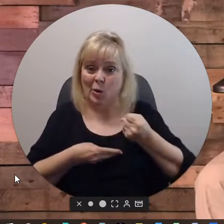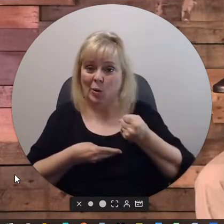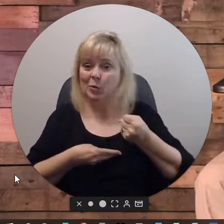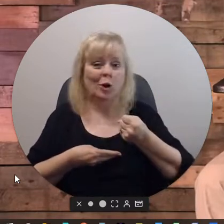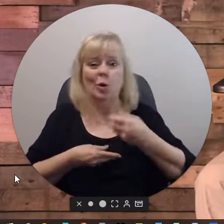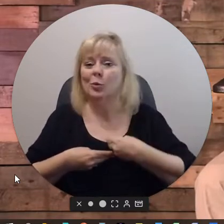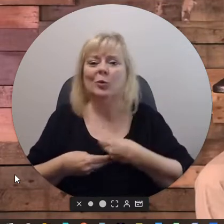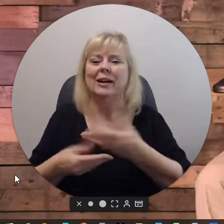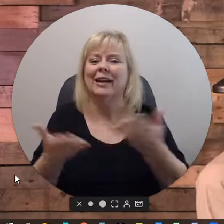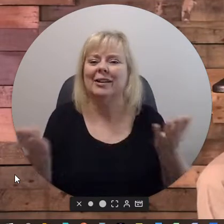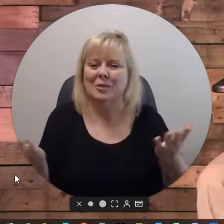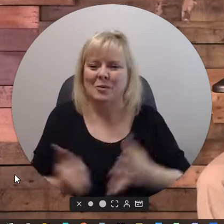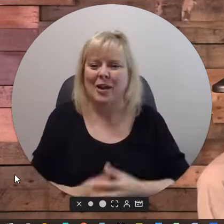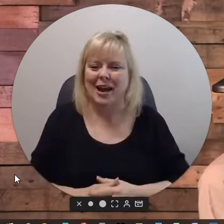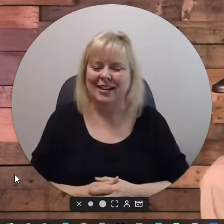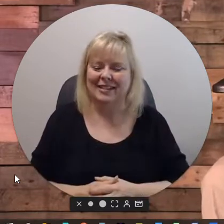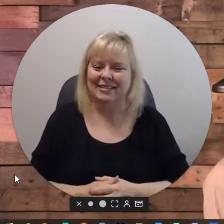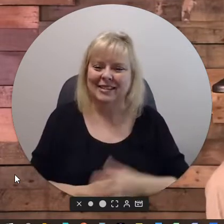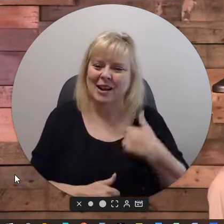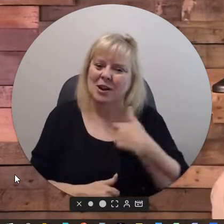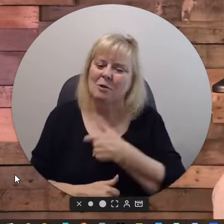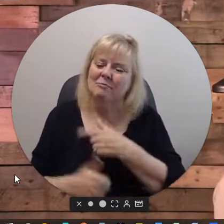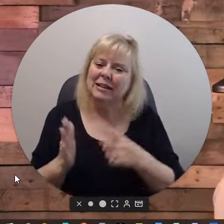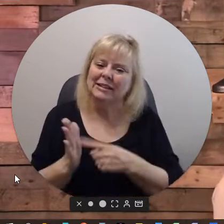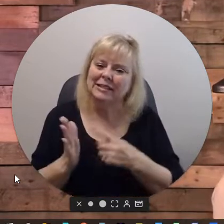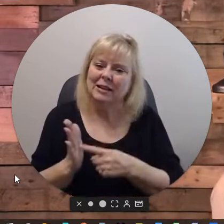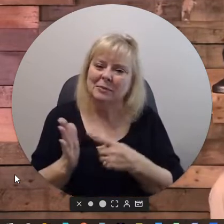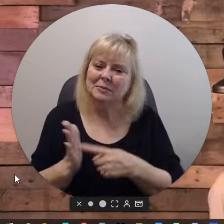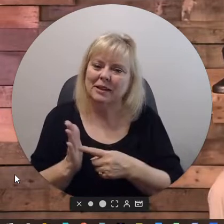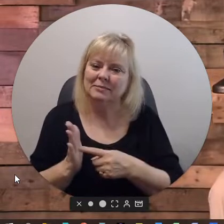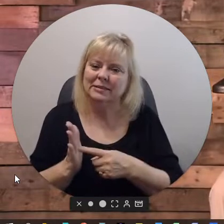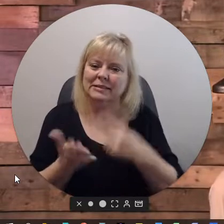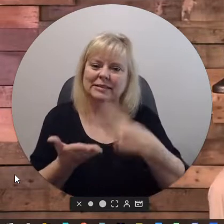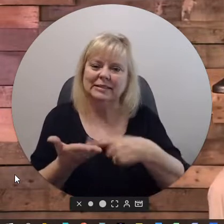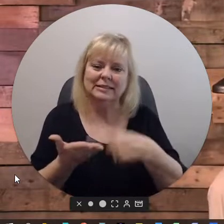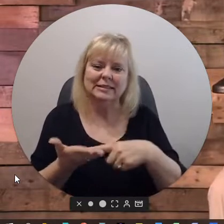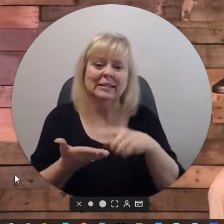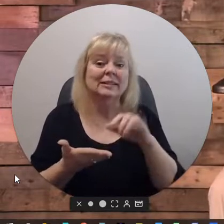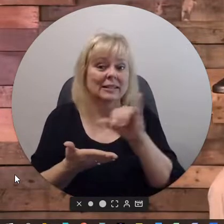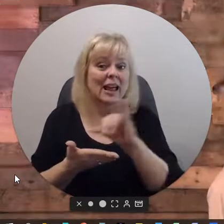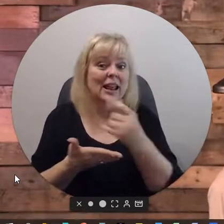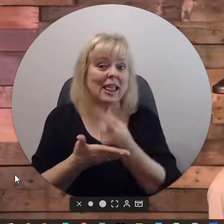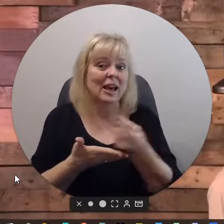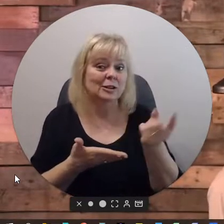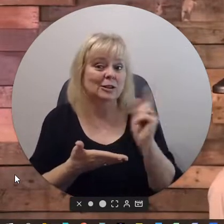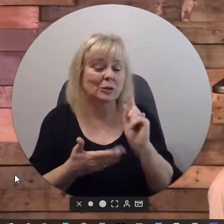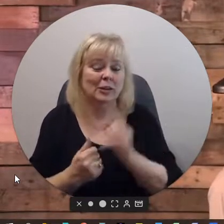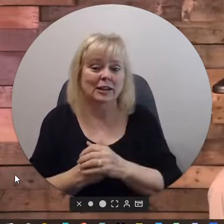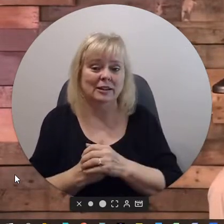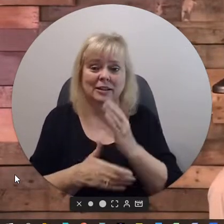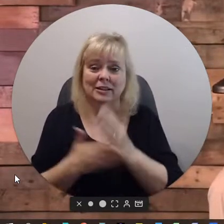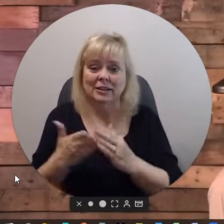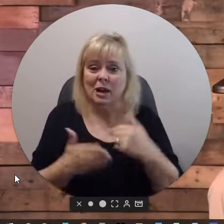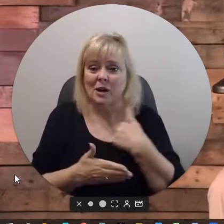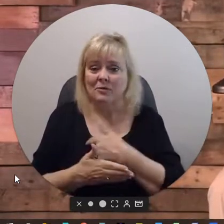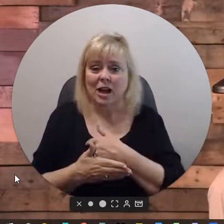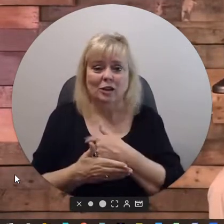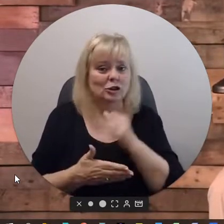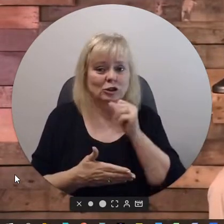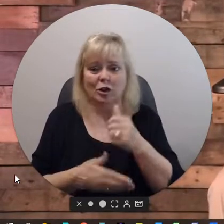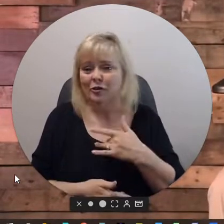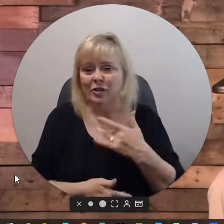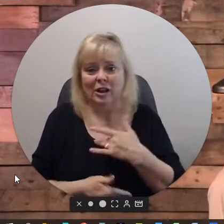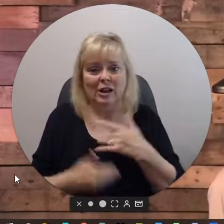You know, but sometimes, as we talked about last week, some of us sometimes don't feel that we have gifts to